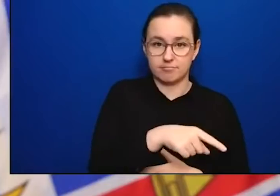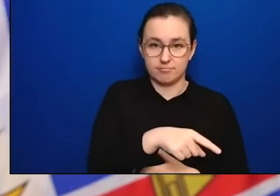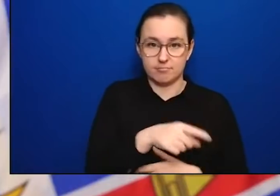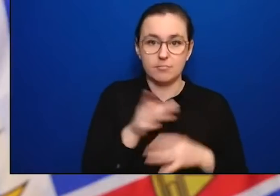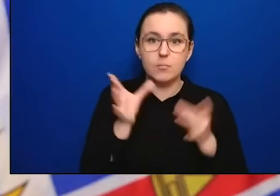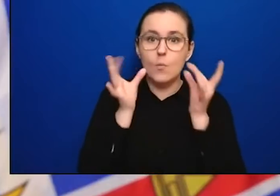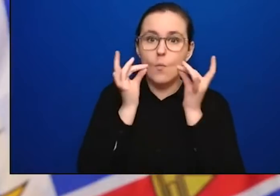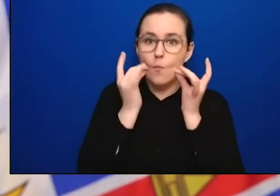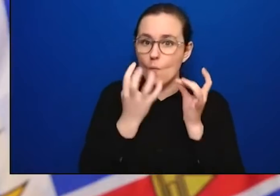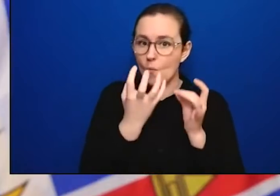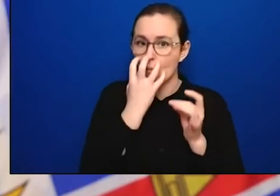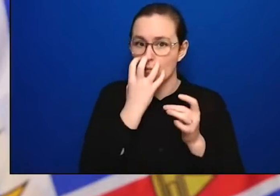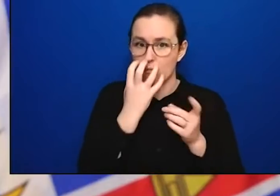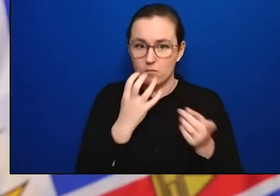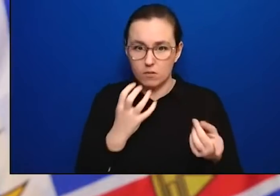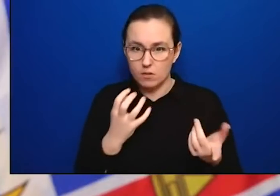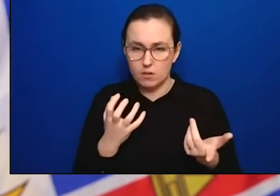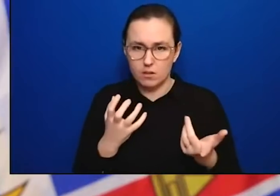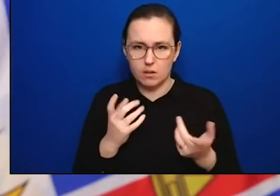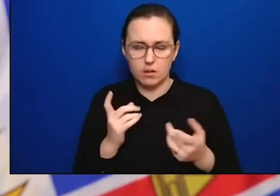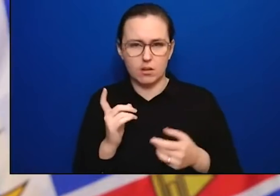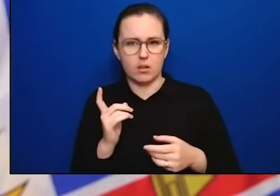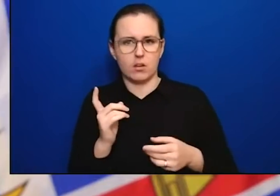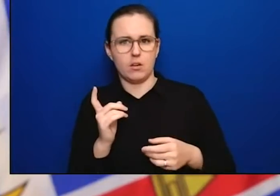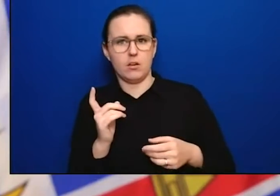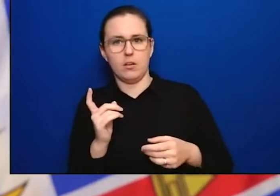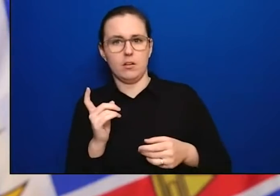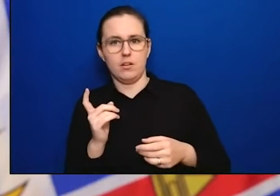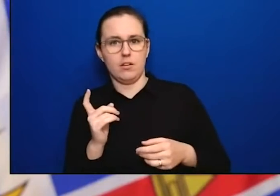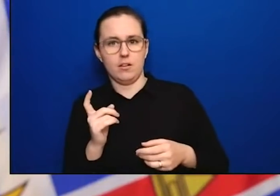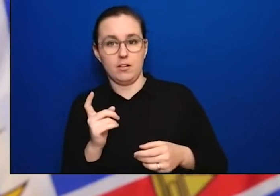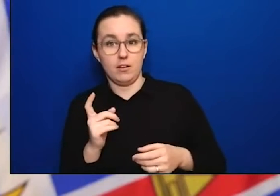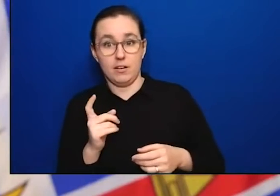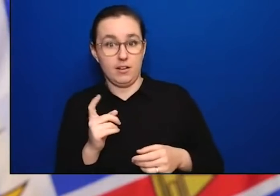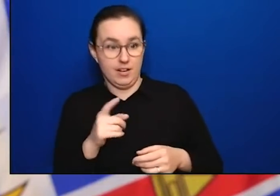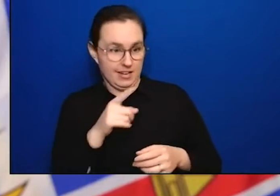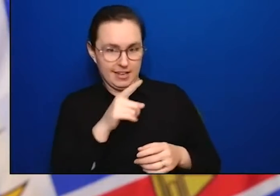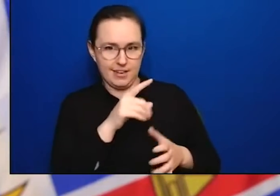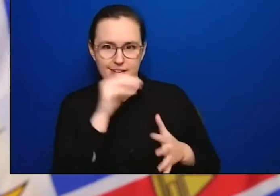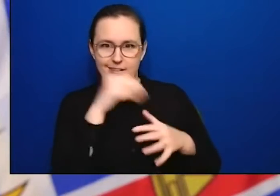If these kids aren't going to be provided respirators per se.